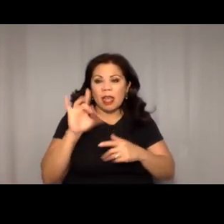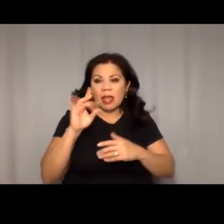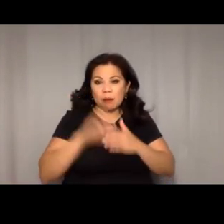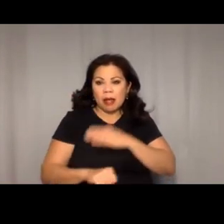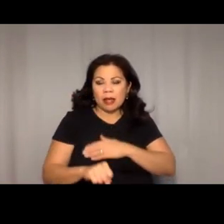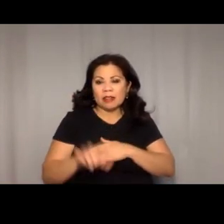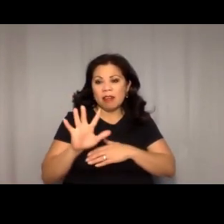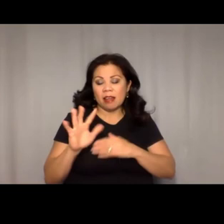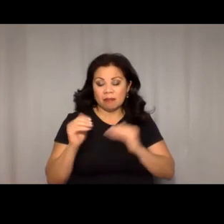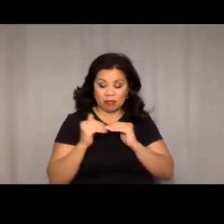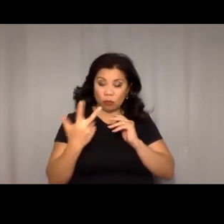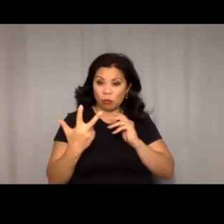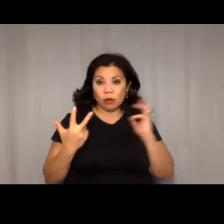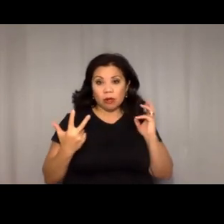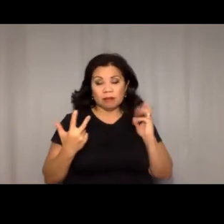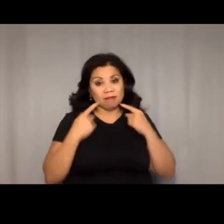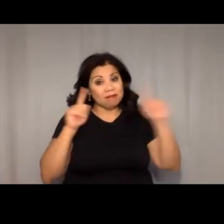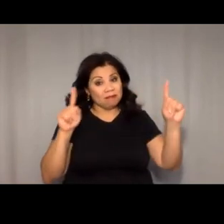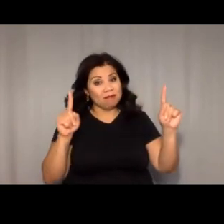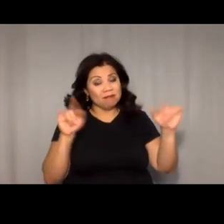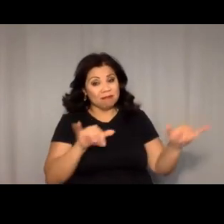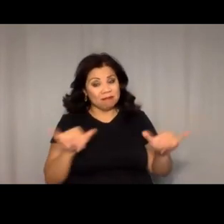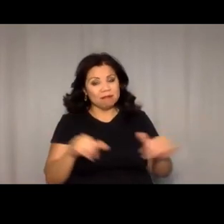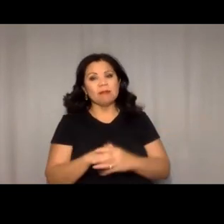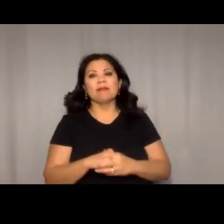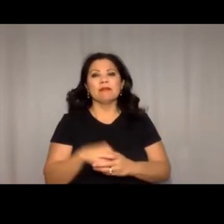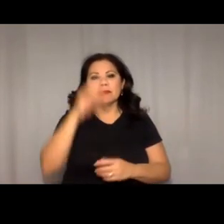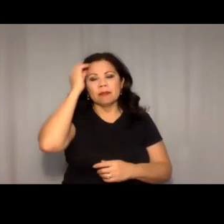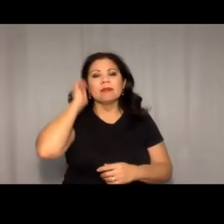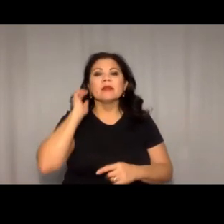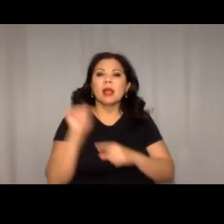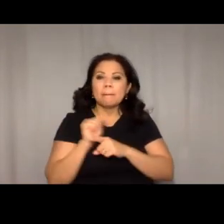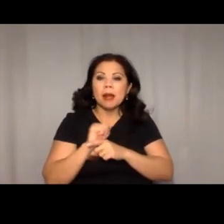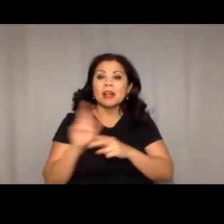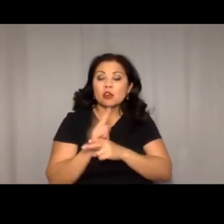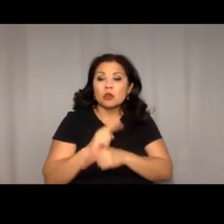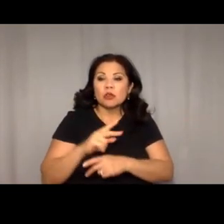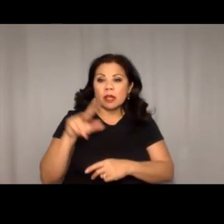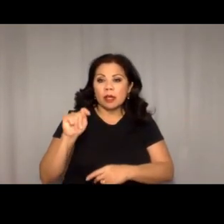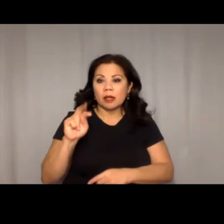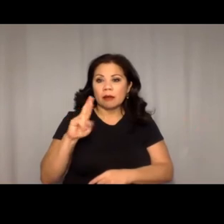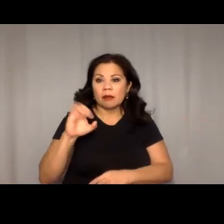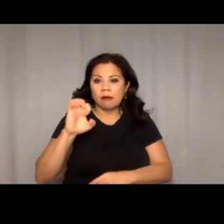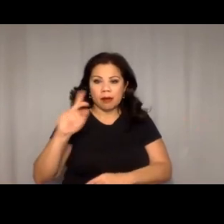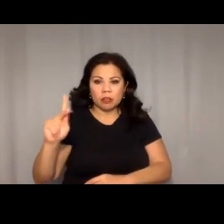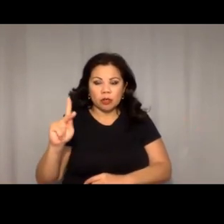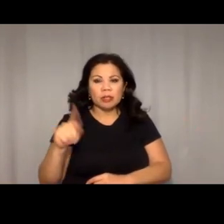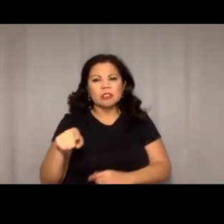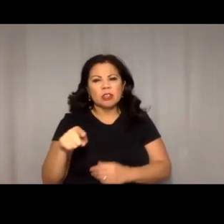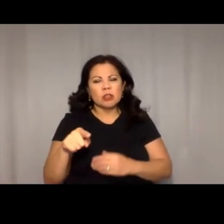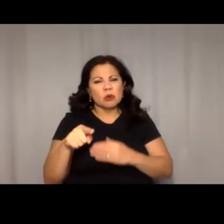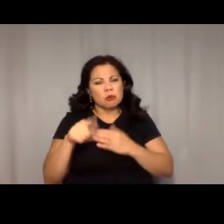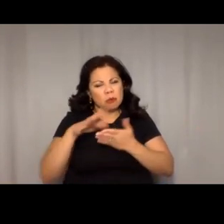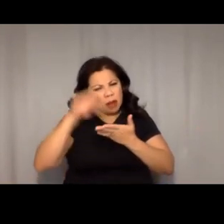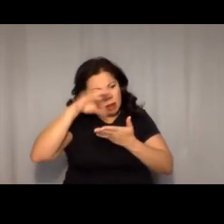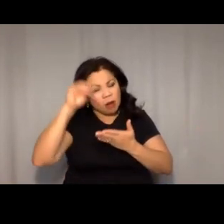gets you the 3. That works too. Okay, so we're going to practice using the trick just so that you get some familiarity with it, and then you